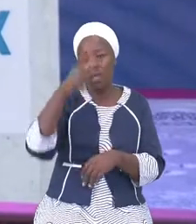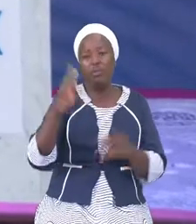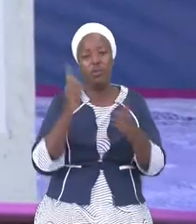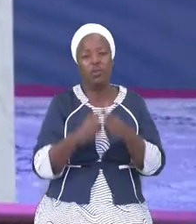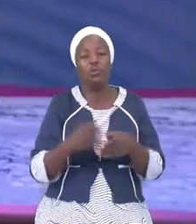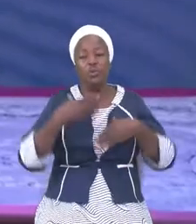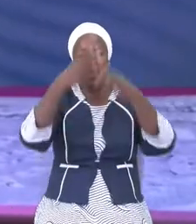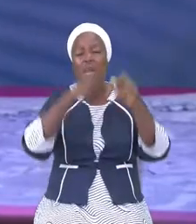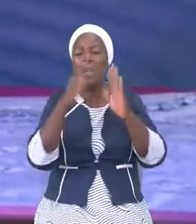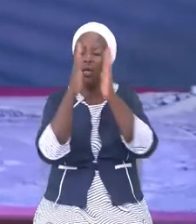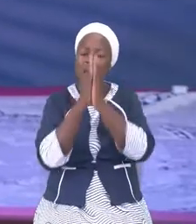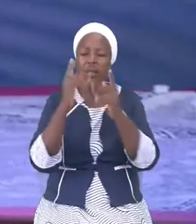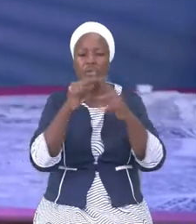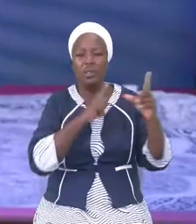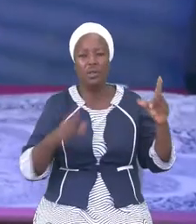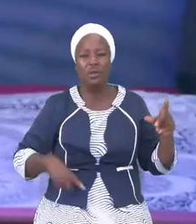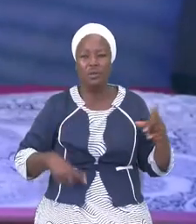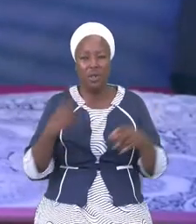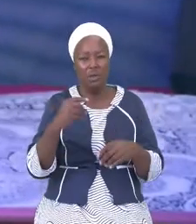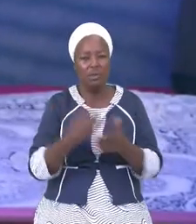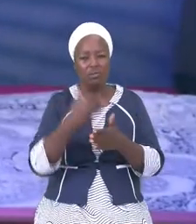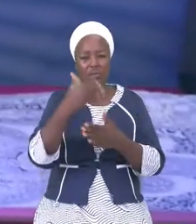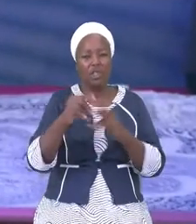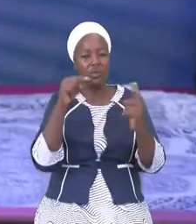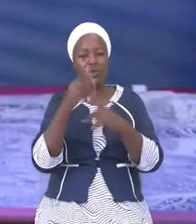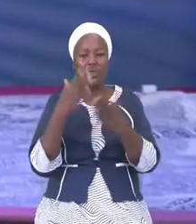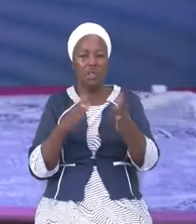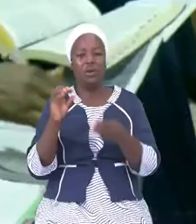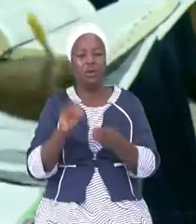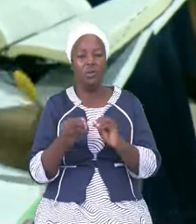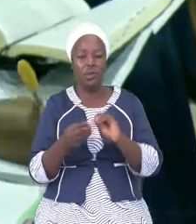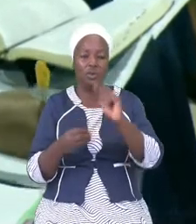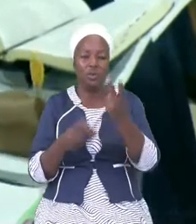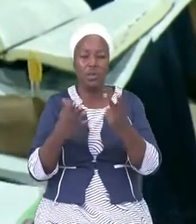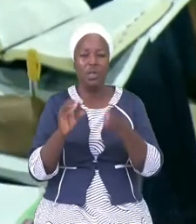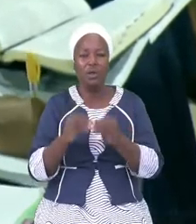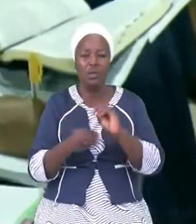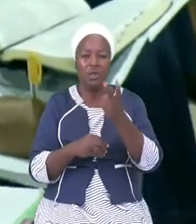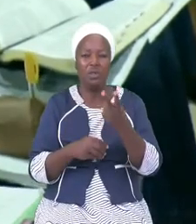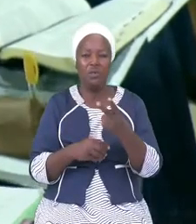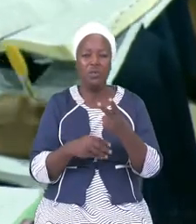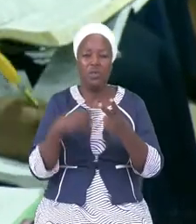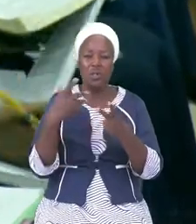the Lord. Look at the next point there. Point number two there, the